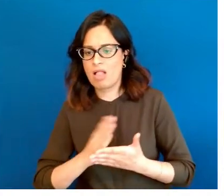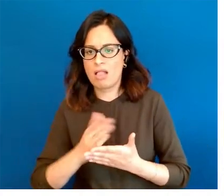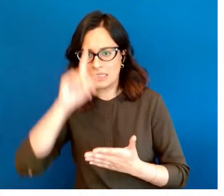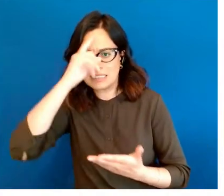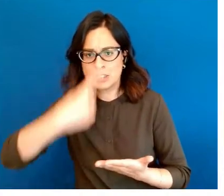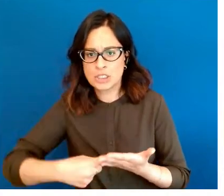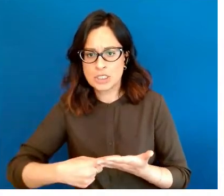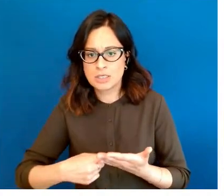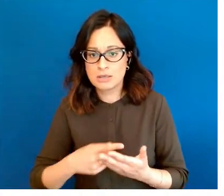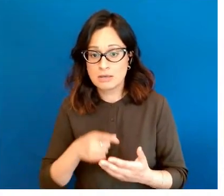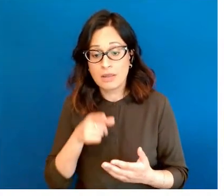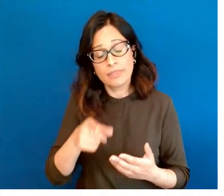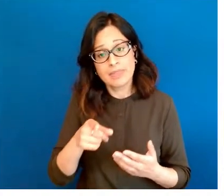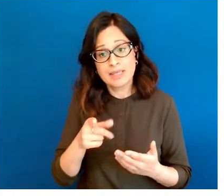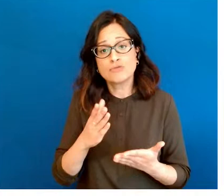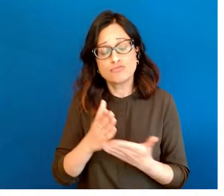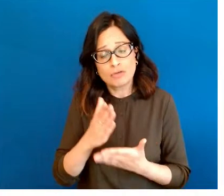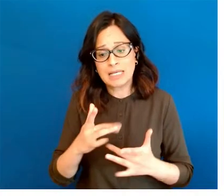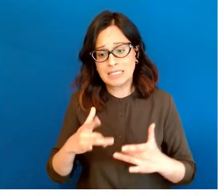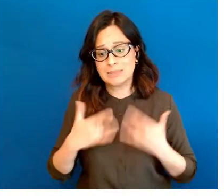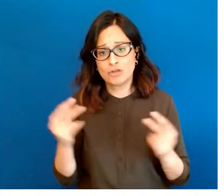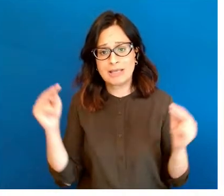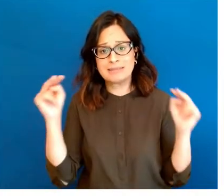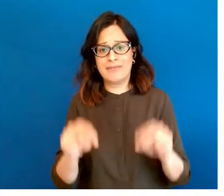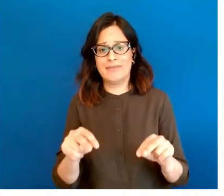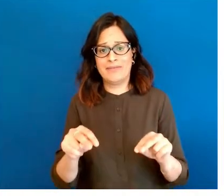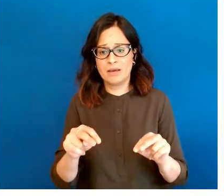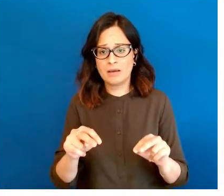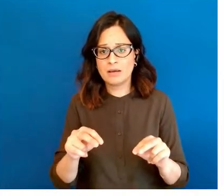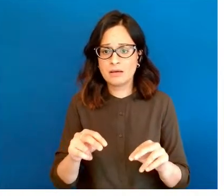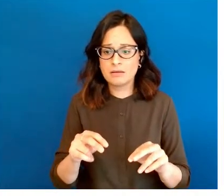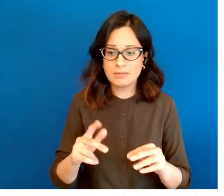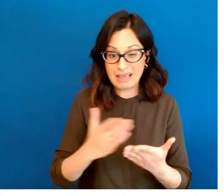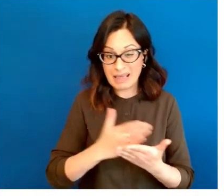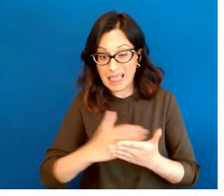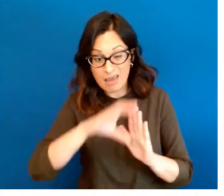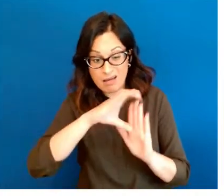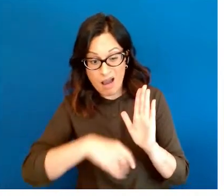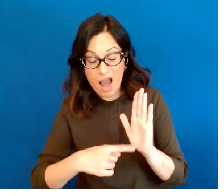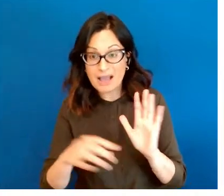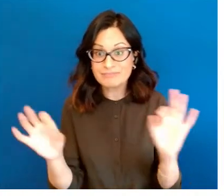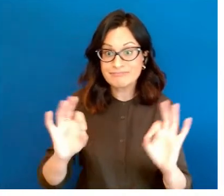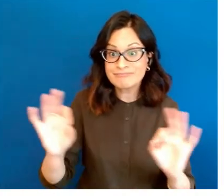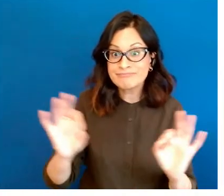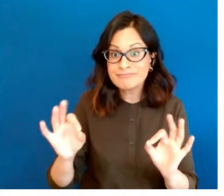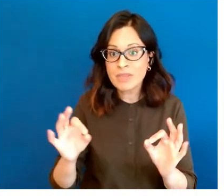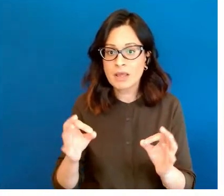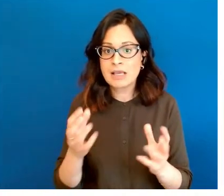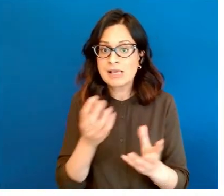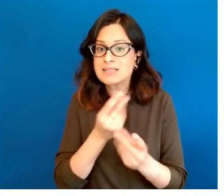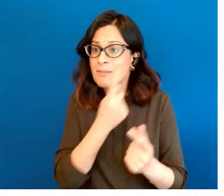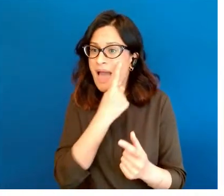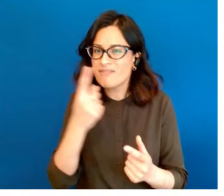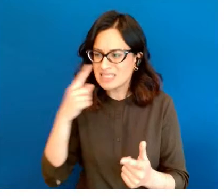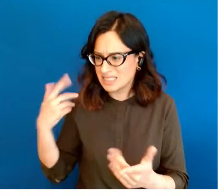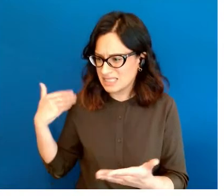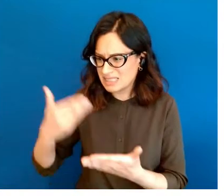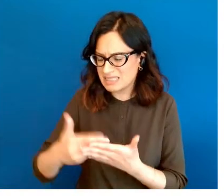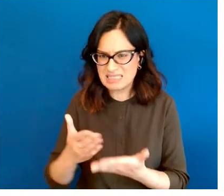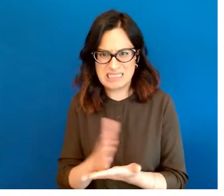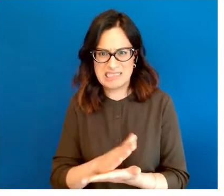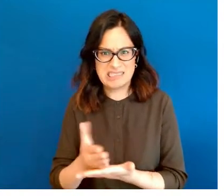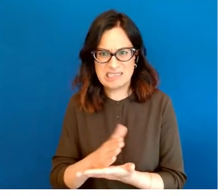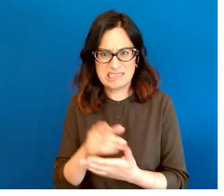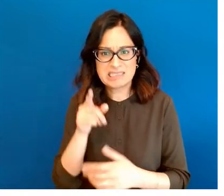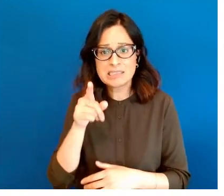a subjective decision with no clear consensus, with a fairly patchy evidence base. So if you use the